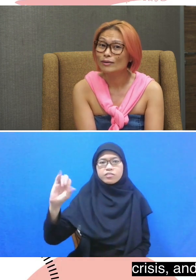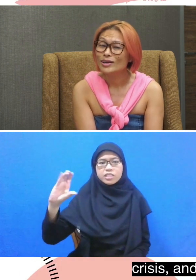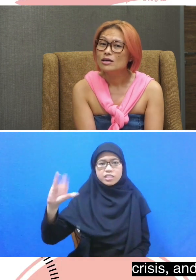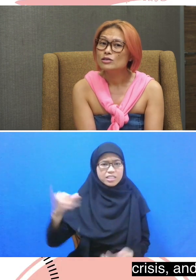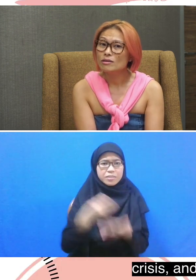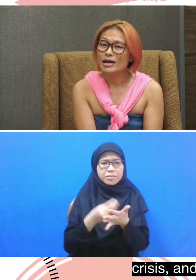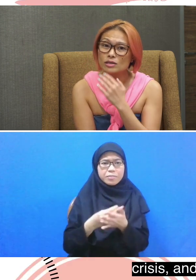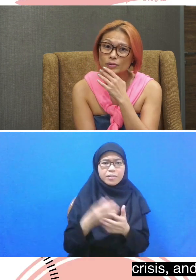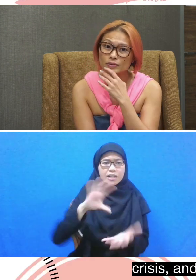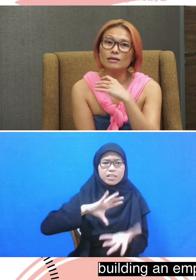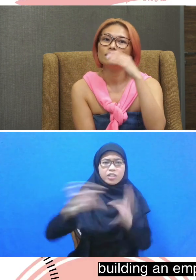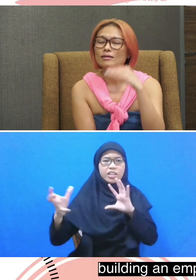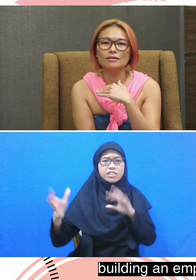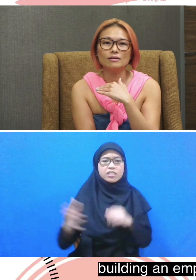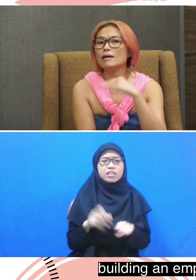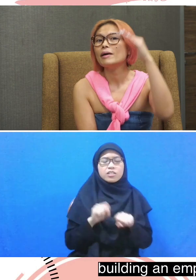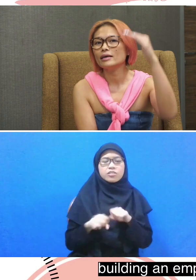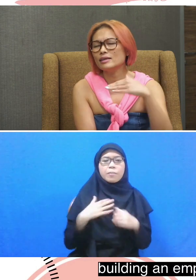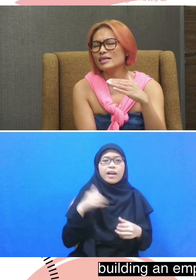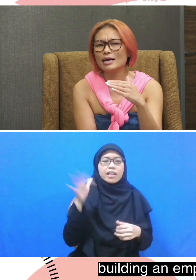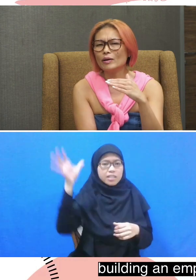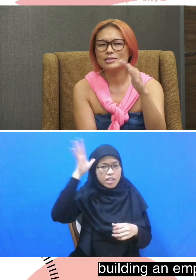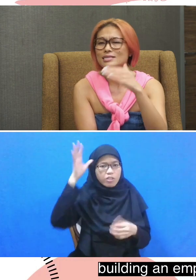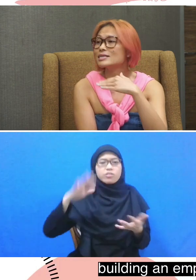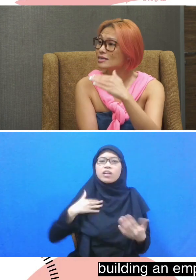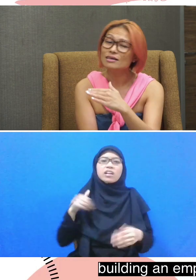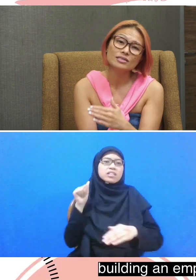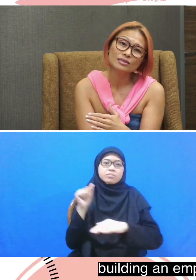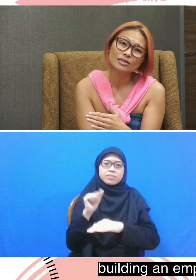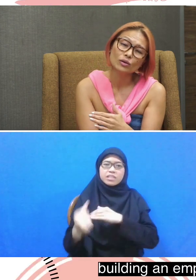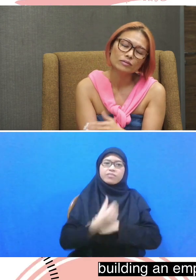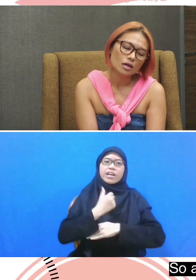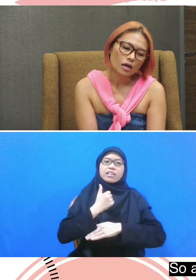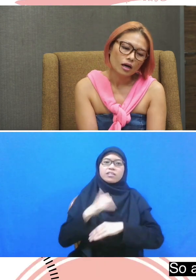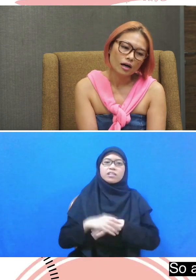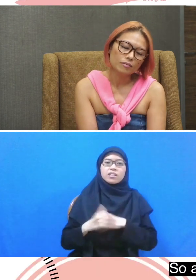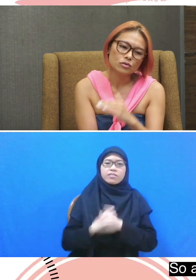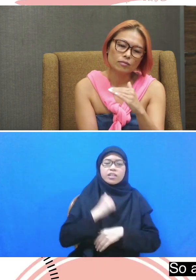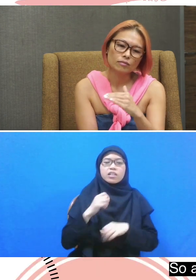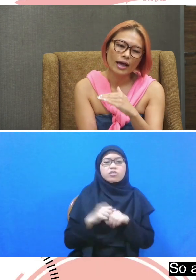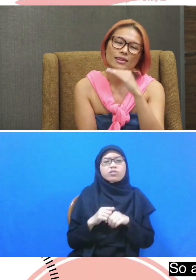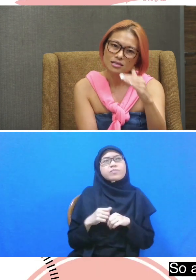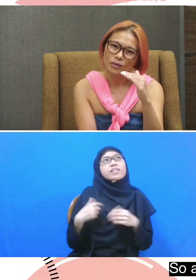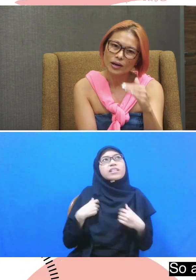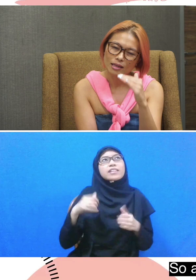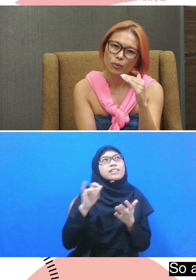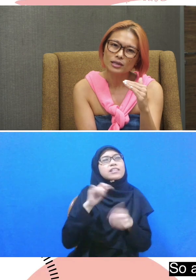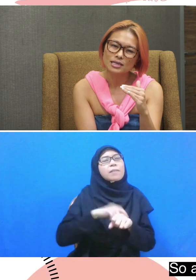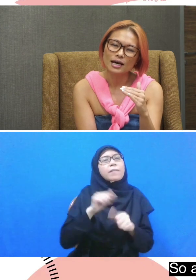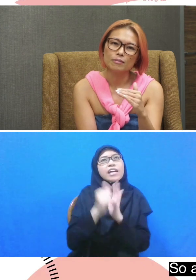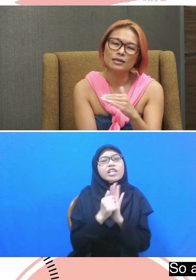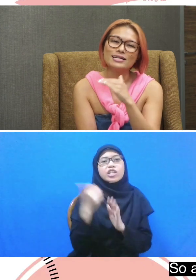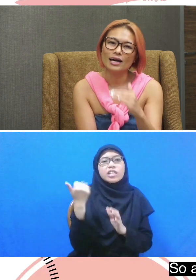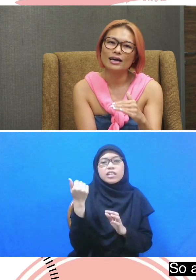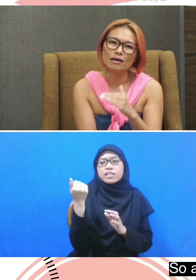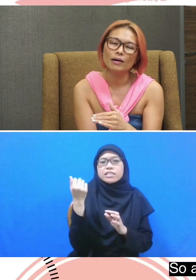well. So imagine building an empire, and that time I was like 16, 17 years old. So at that point in